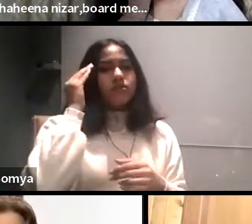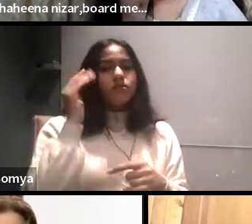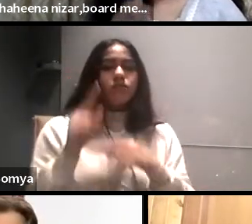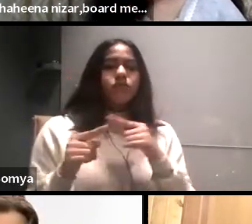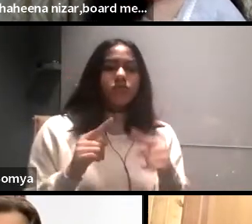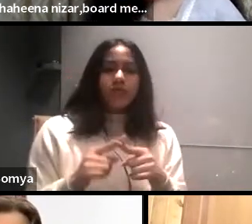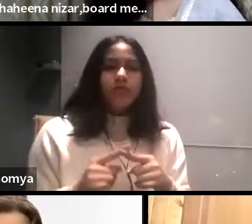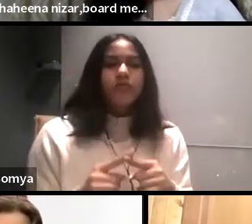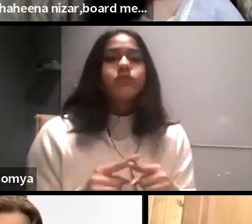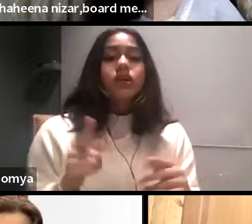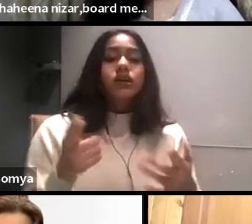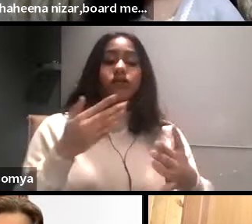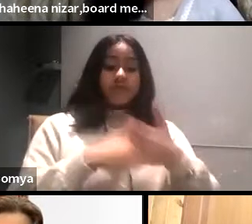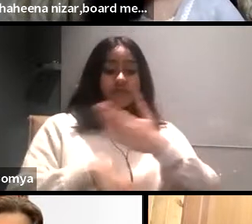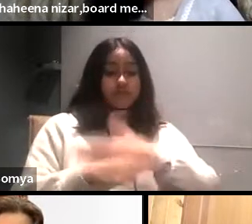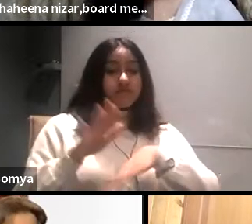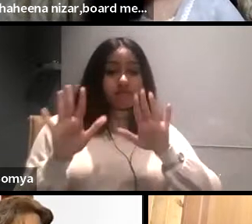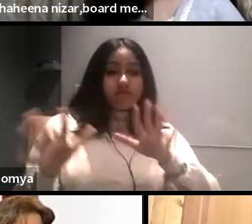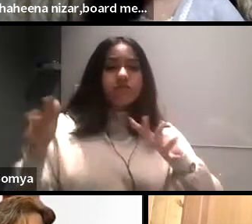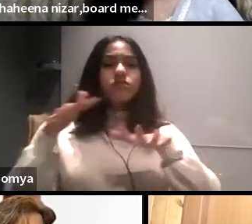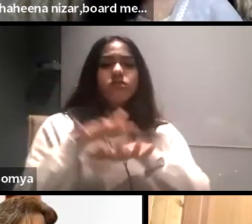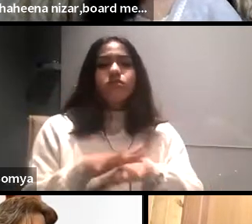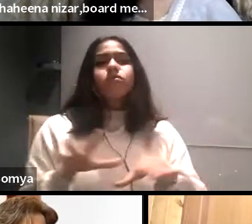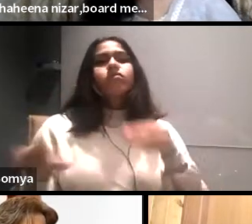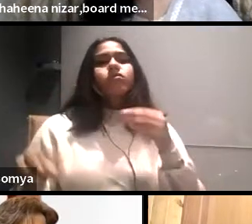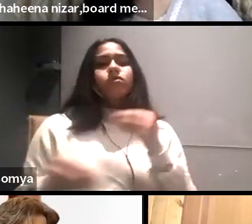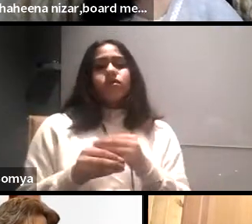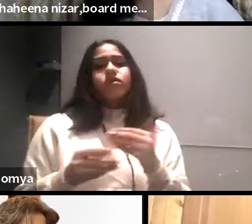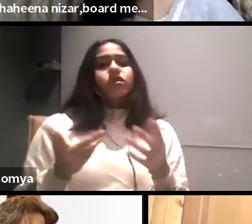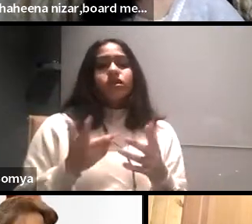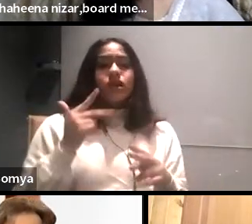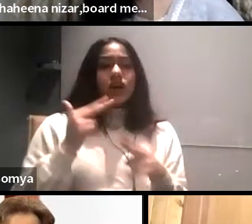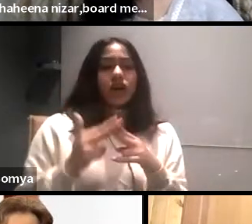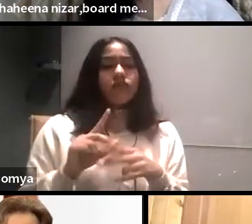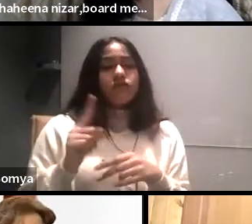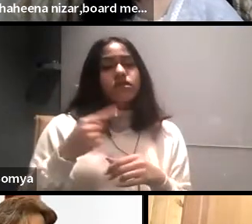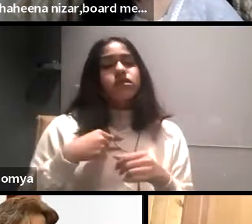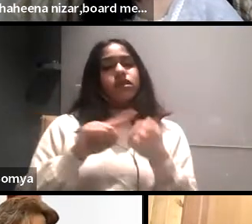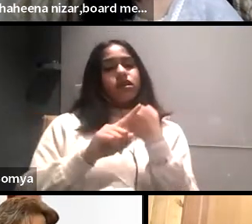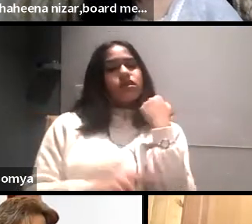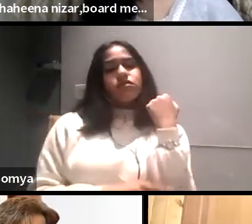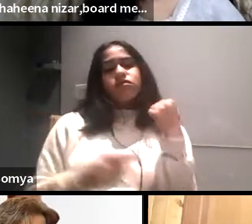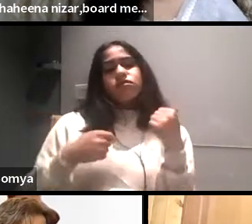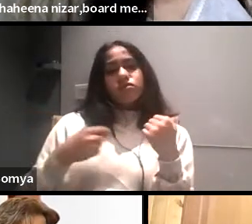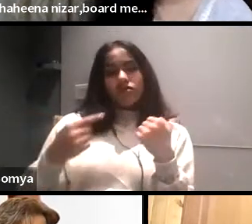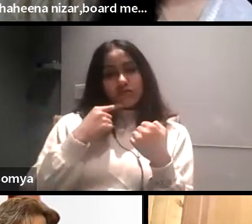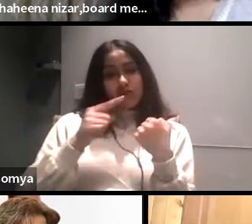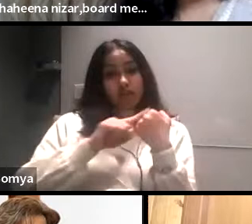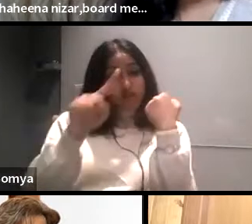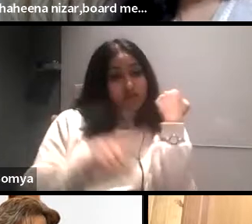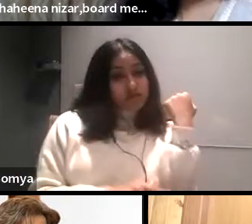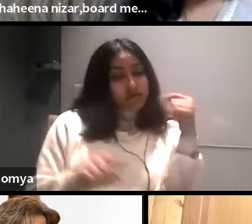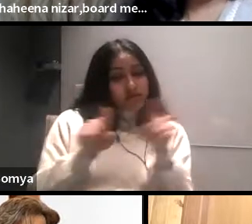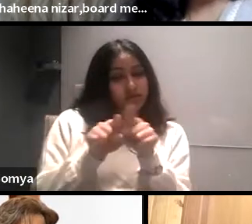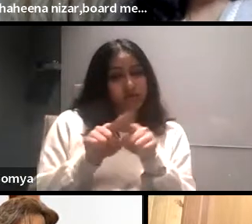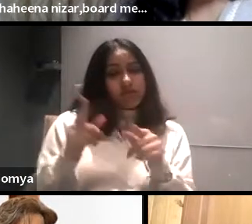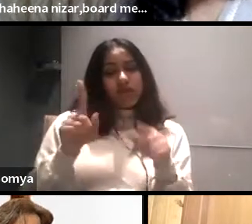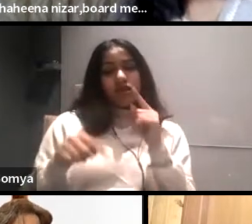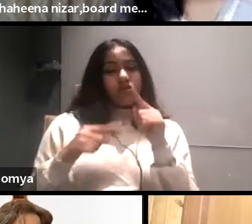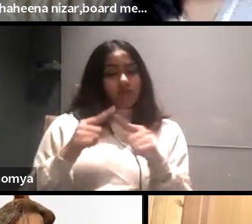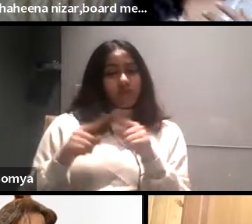people with disabilities are included in everything. When I was in the hospitality and events industry, to me, it was